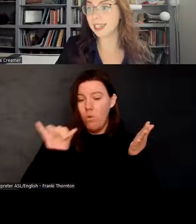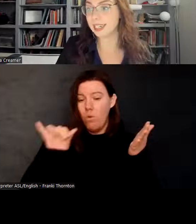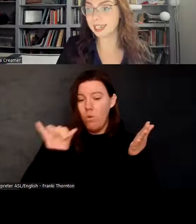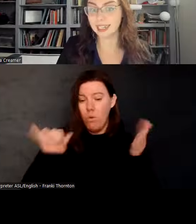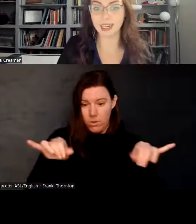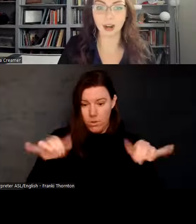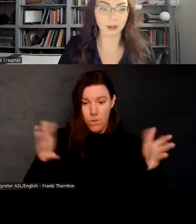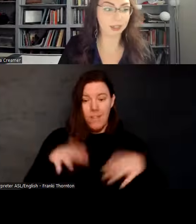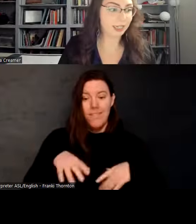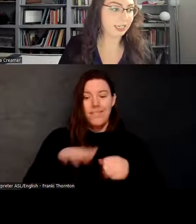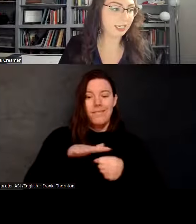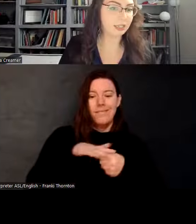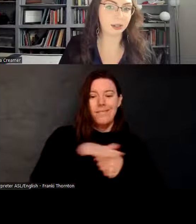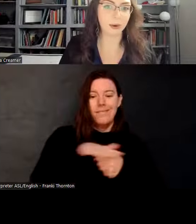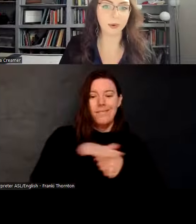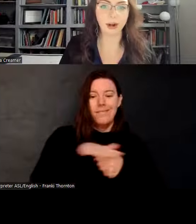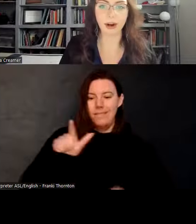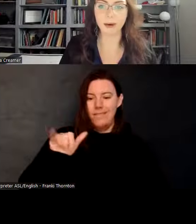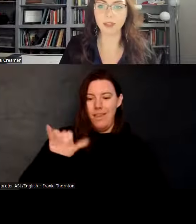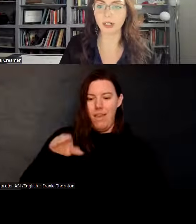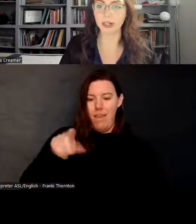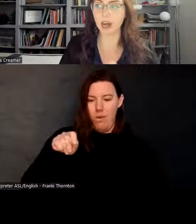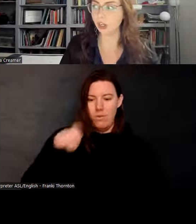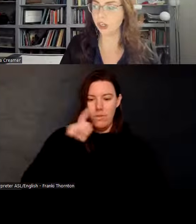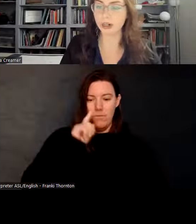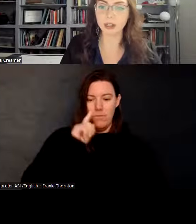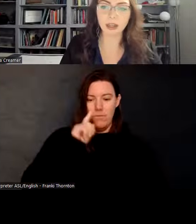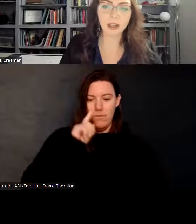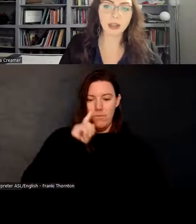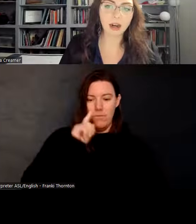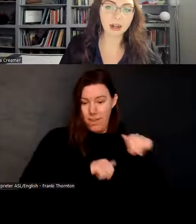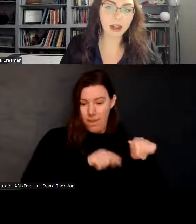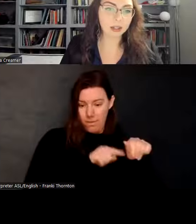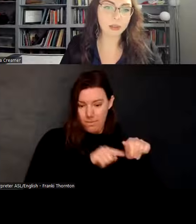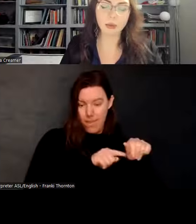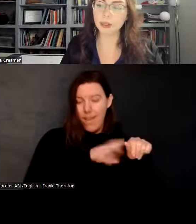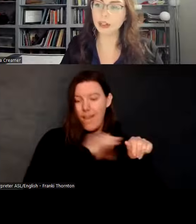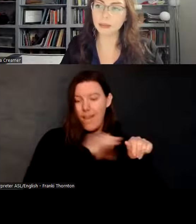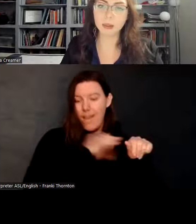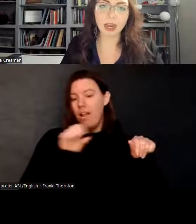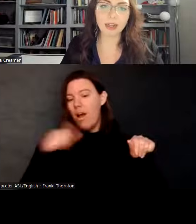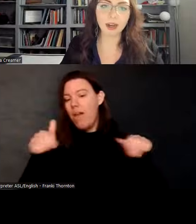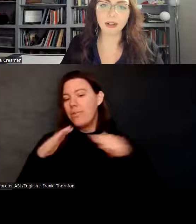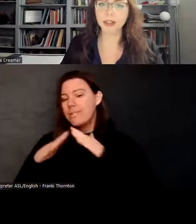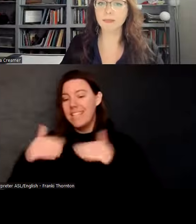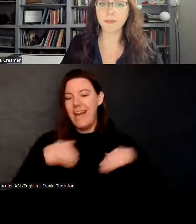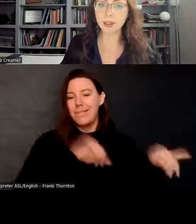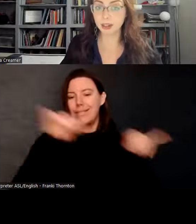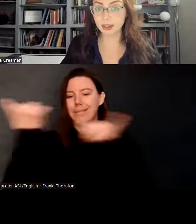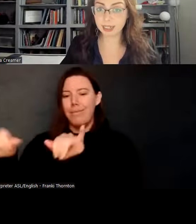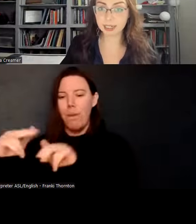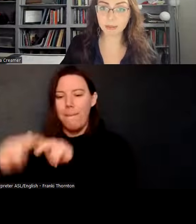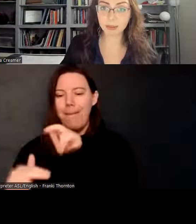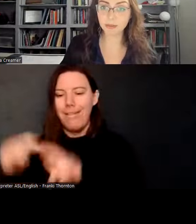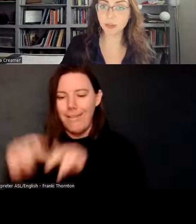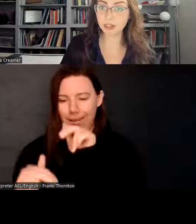elite residences in other cities. So such as Ashur, Kalhu, Dur-Katlimu, and others.